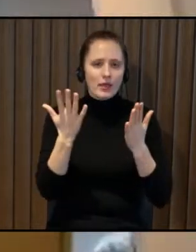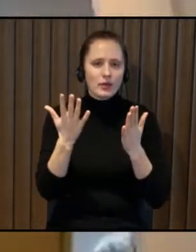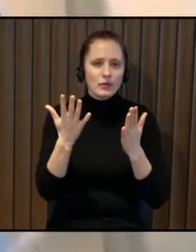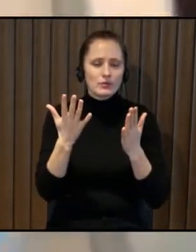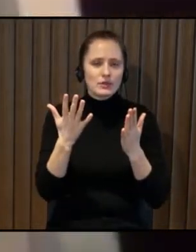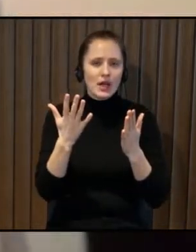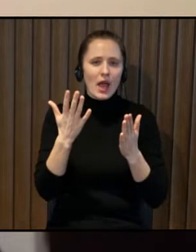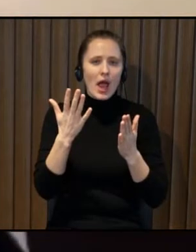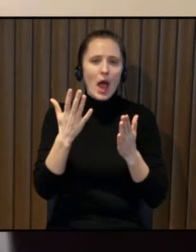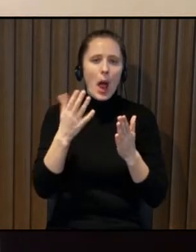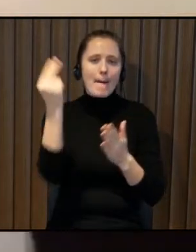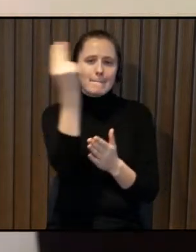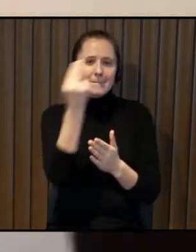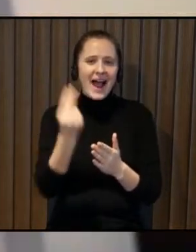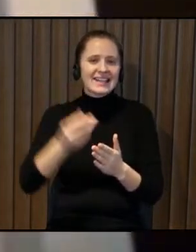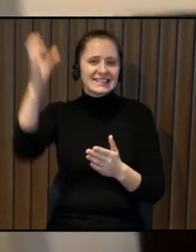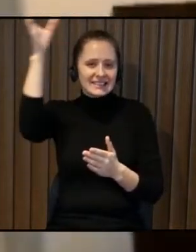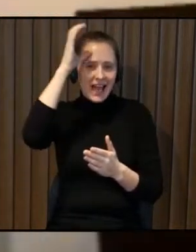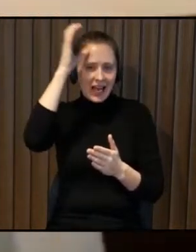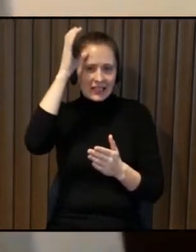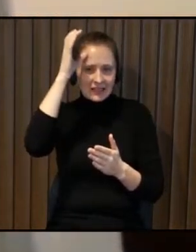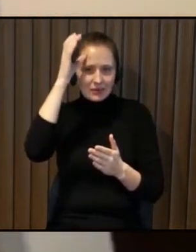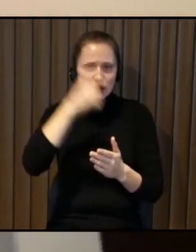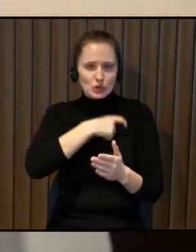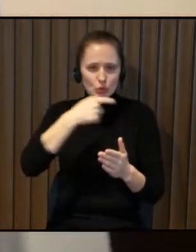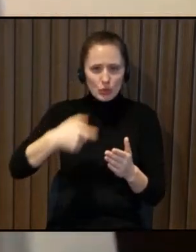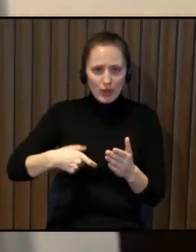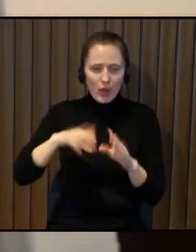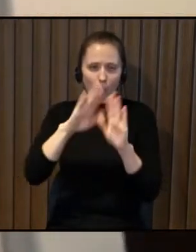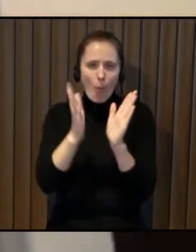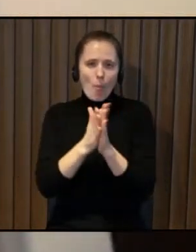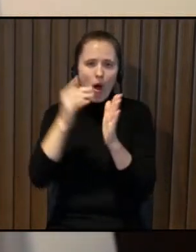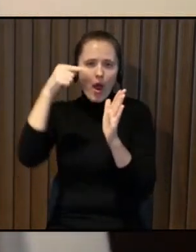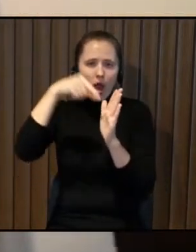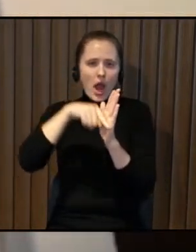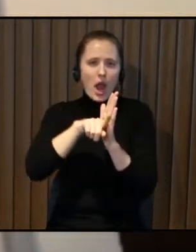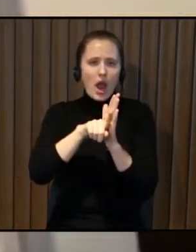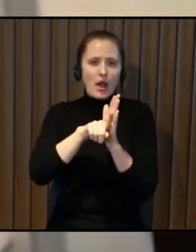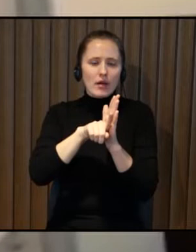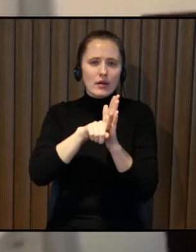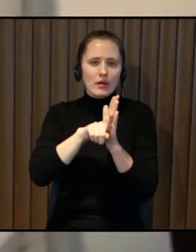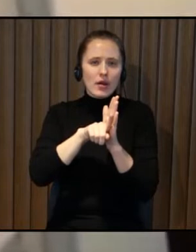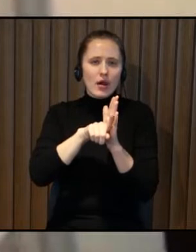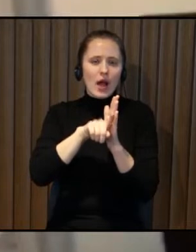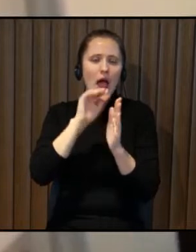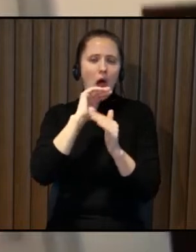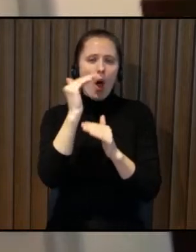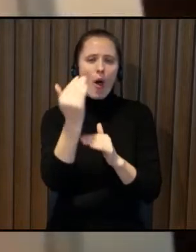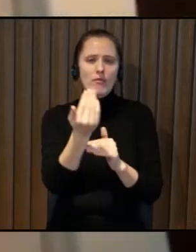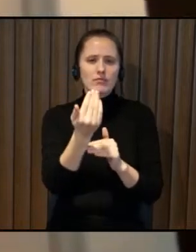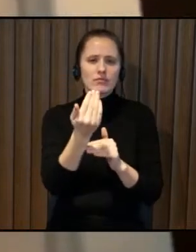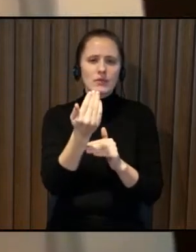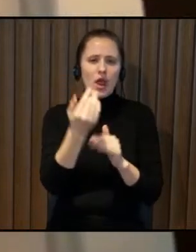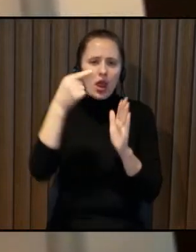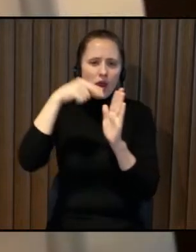a room. I have had a case when we, together with some students from Arts Academy, entered a